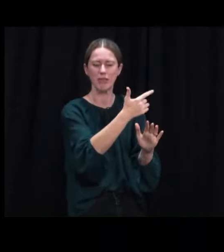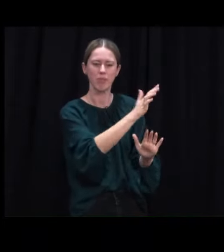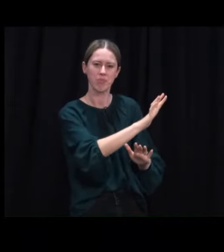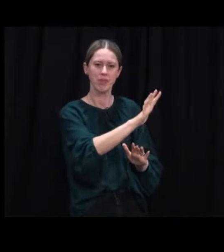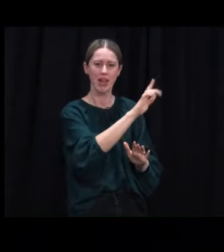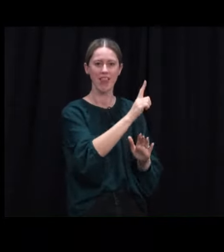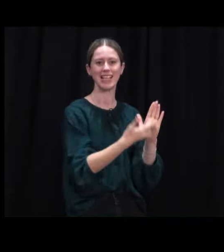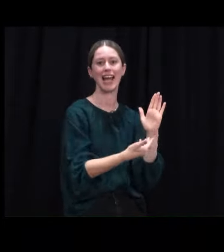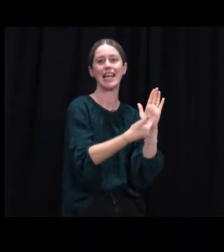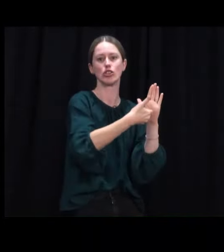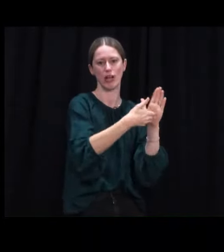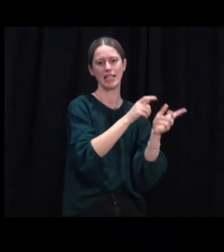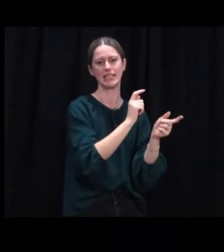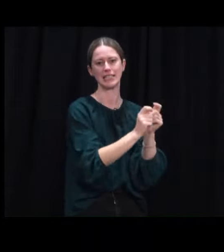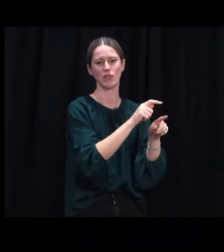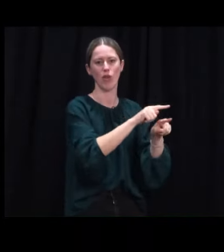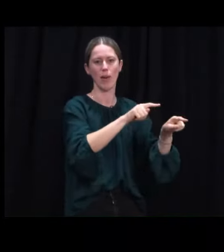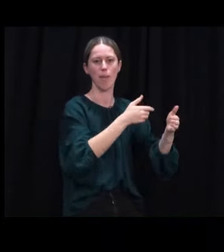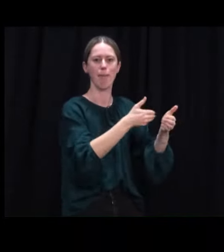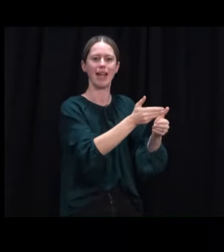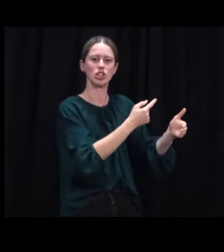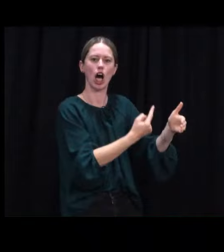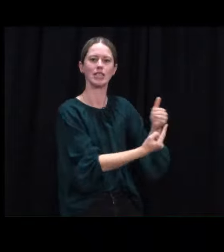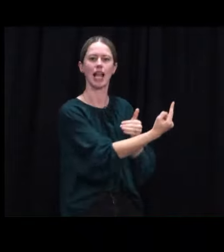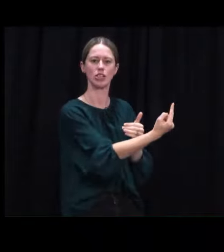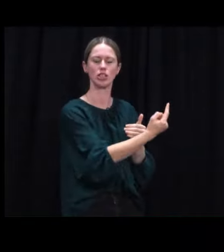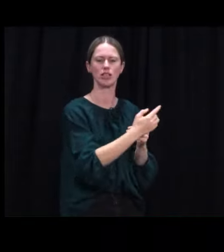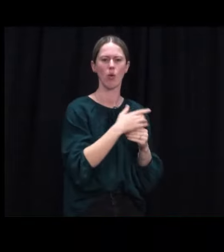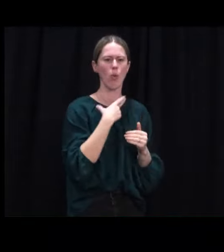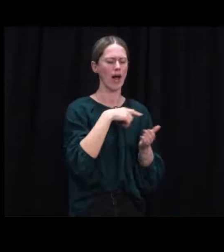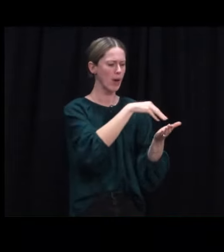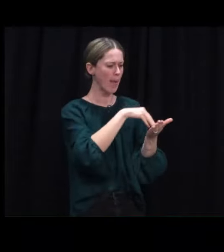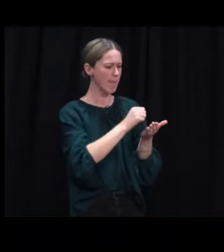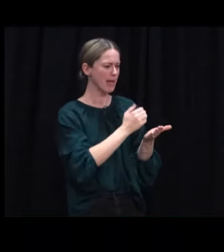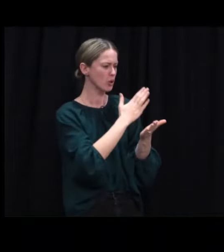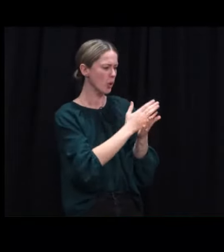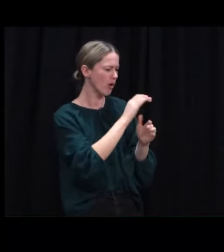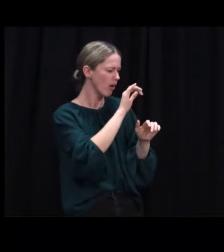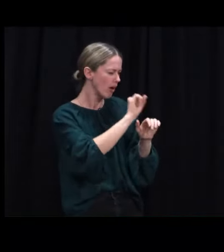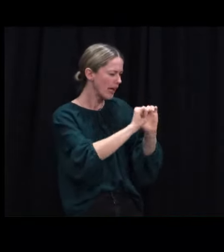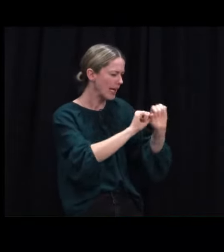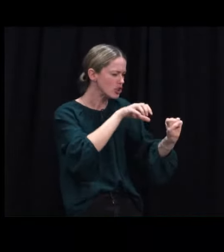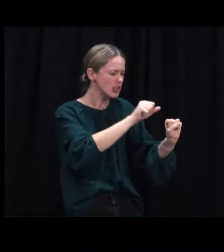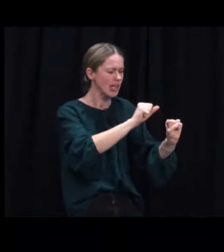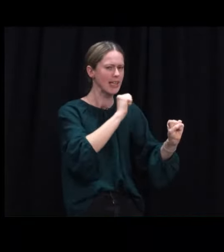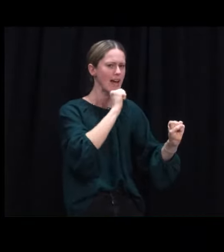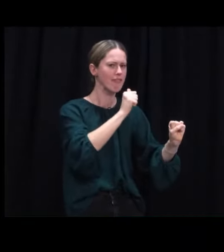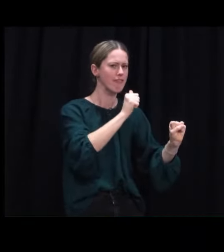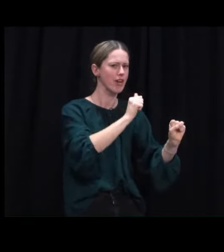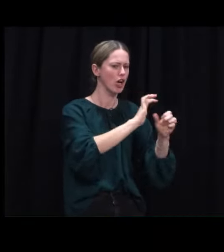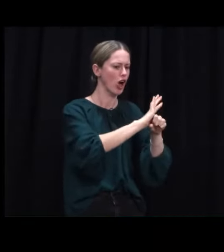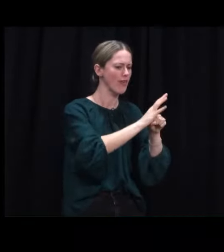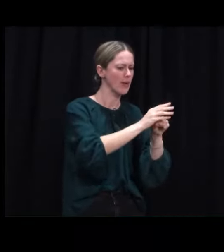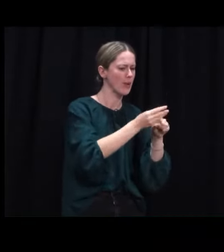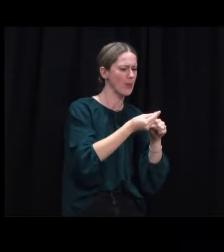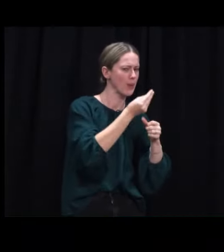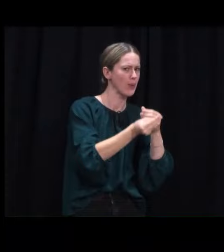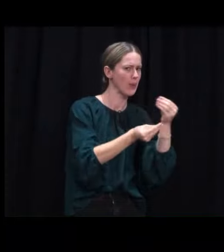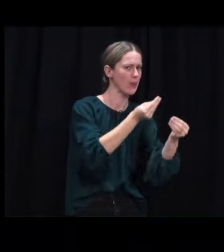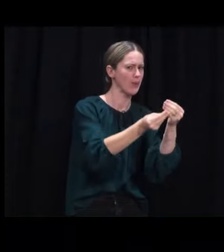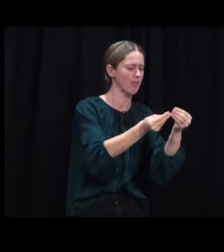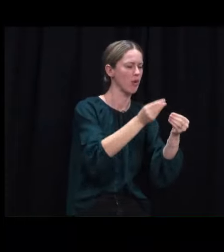That is in addition to other routine tests. It's just to help us ensure that if there is any spread within a